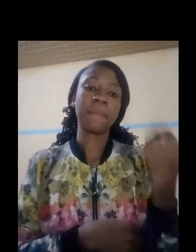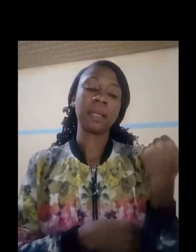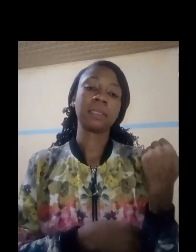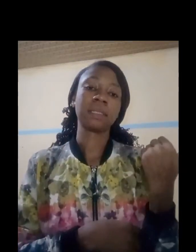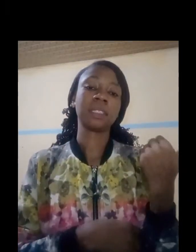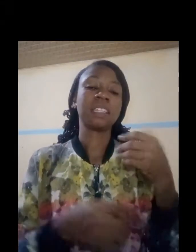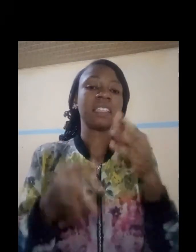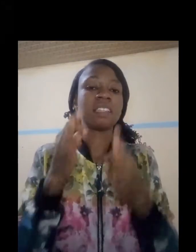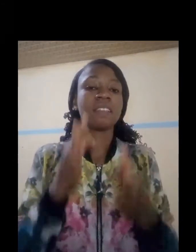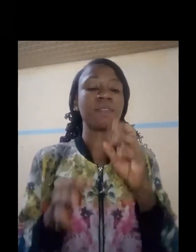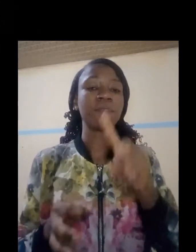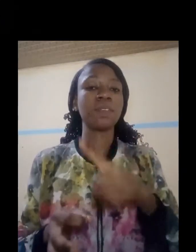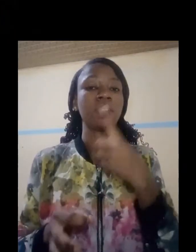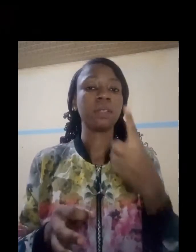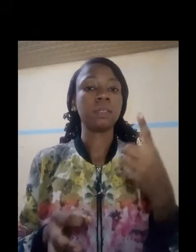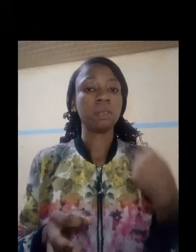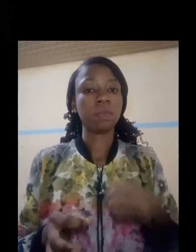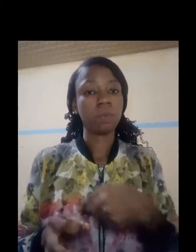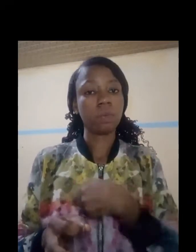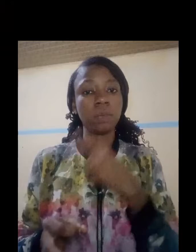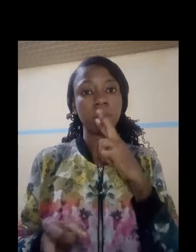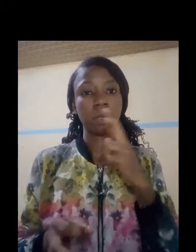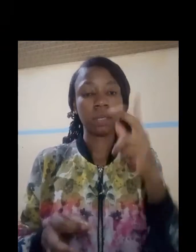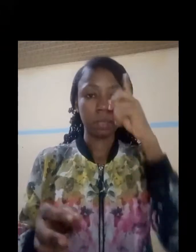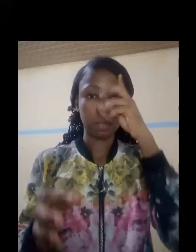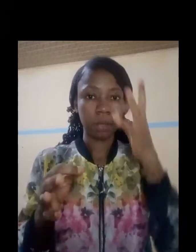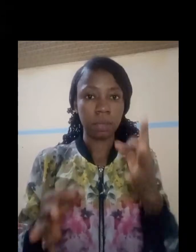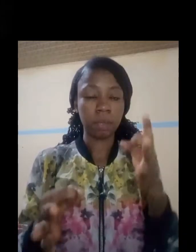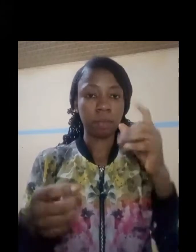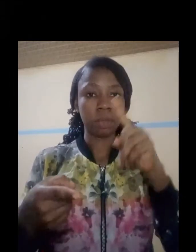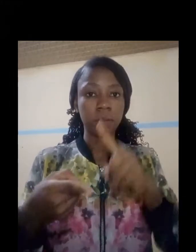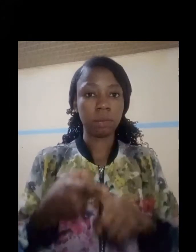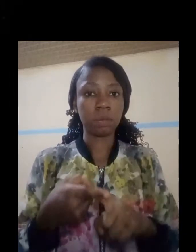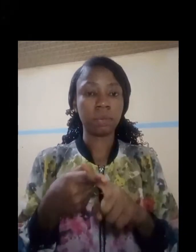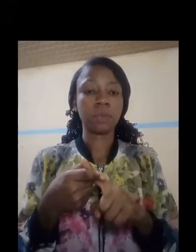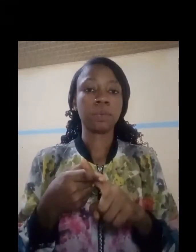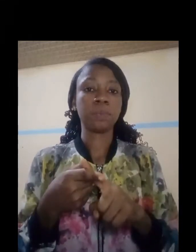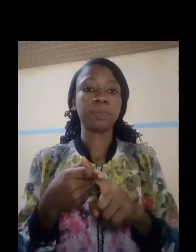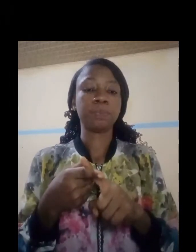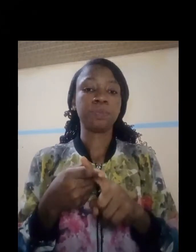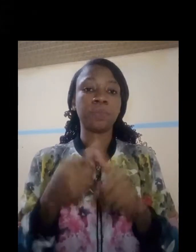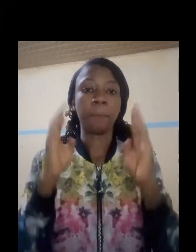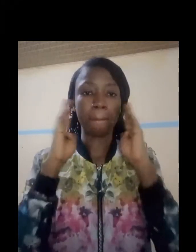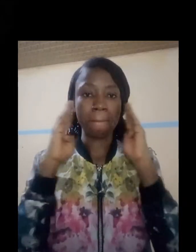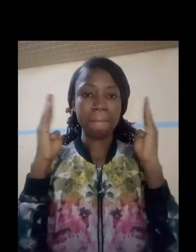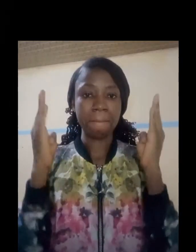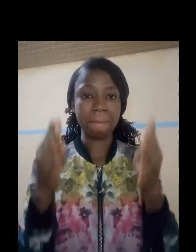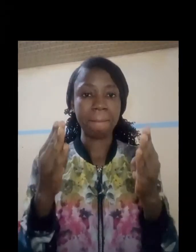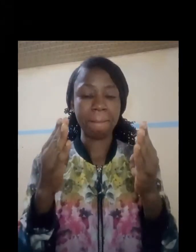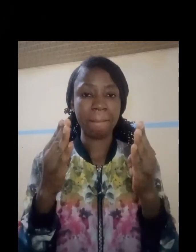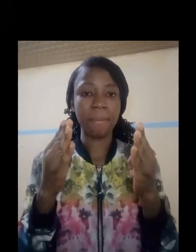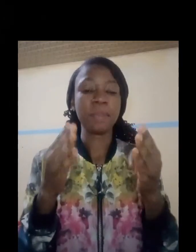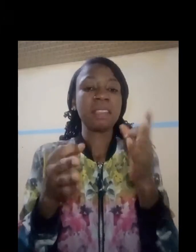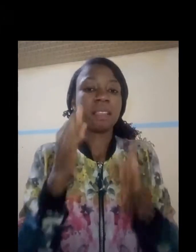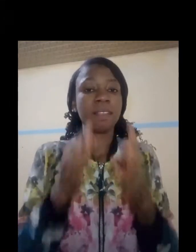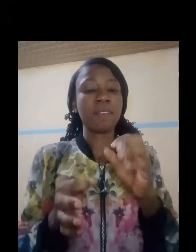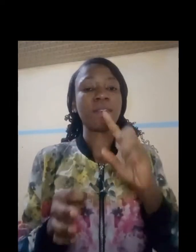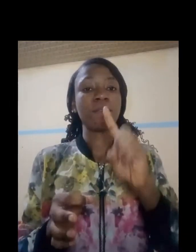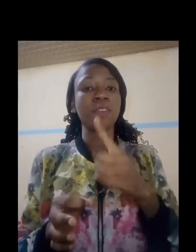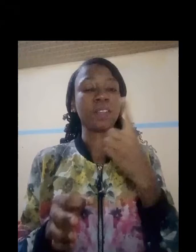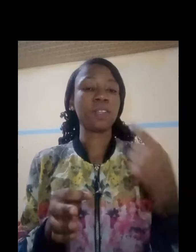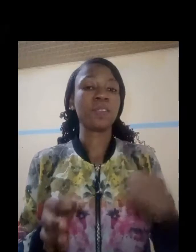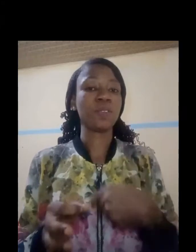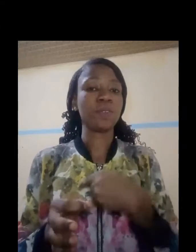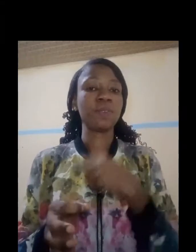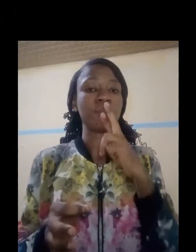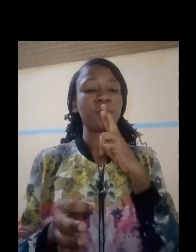only we are determined to take this step in the positive direction. If only we are